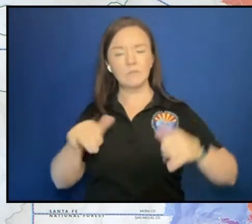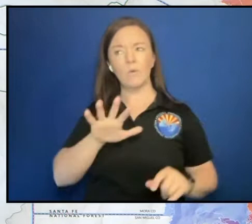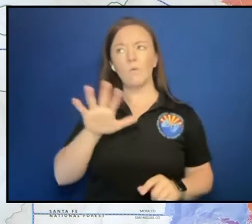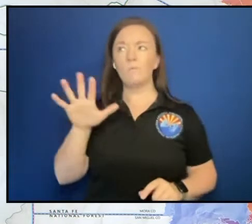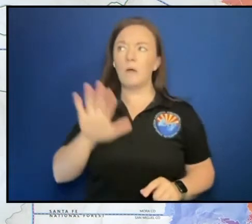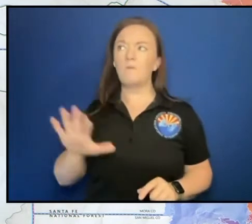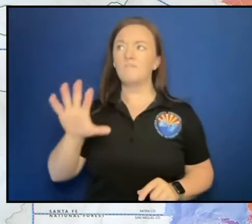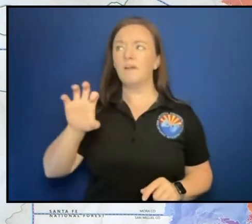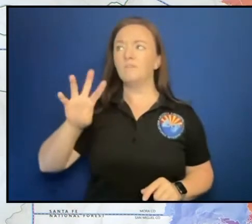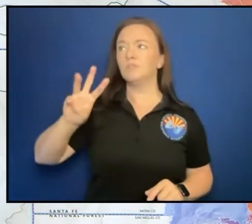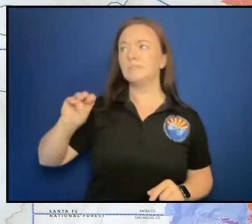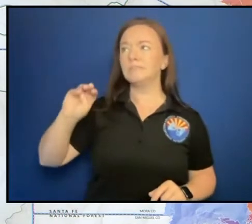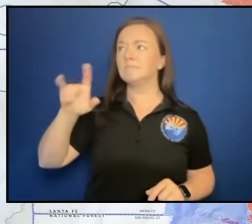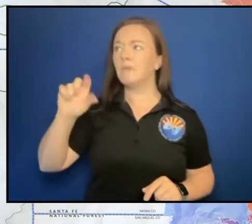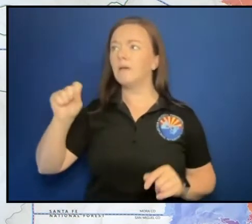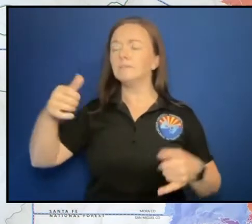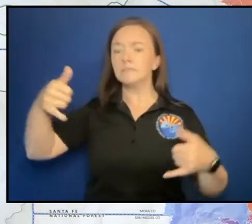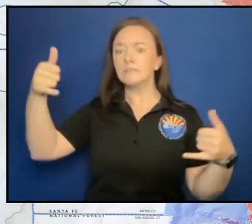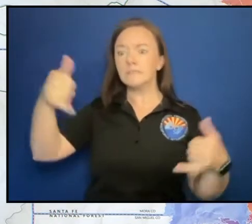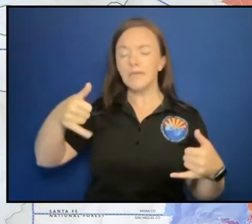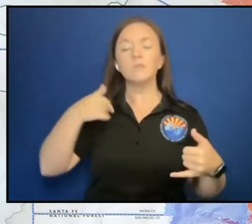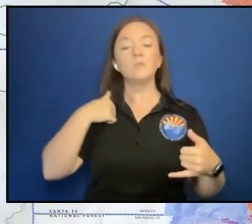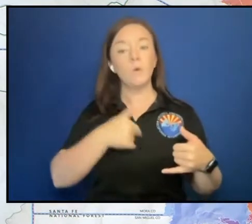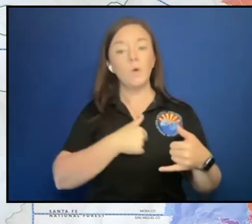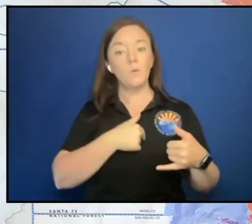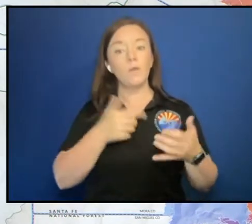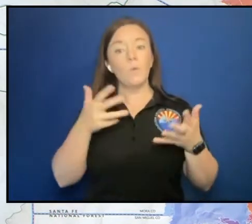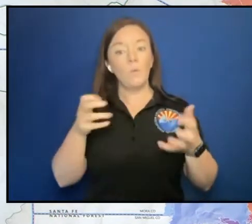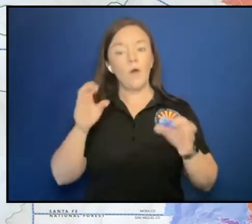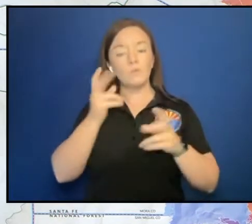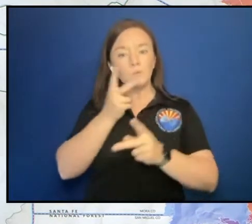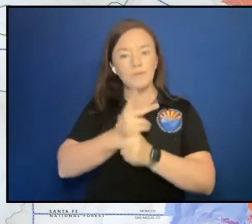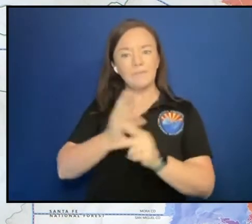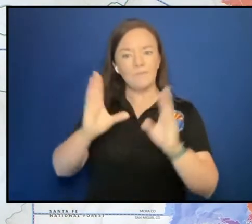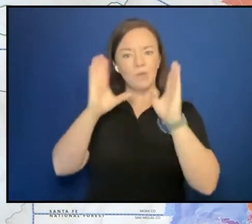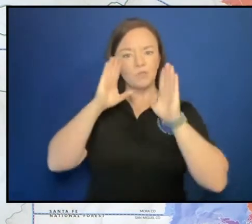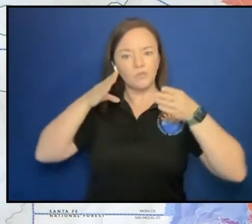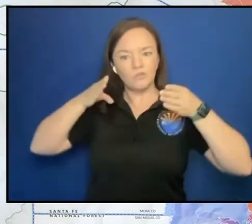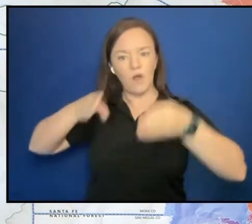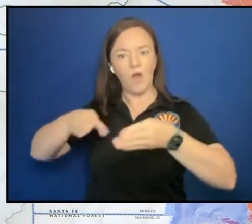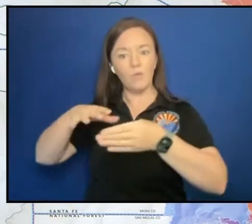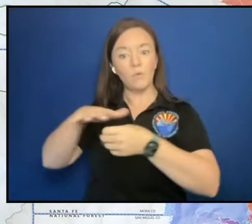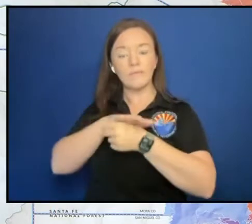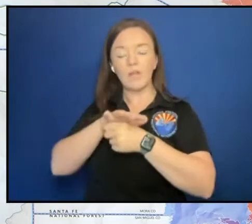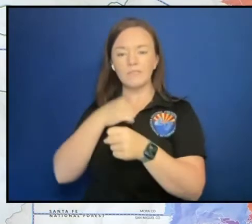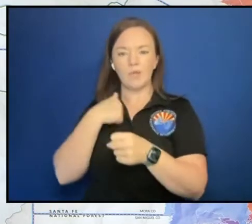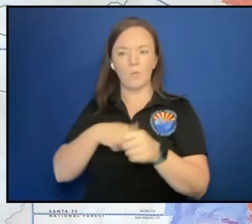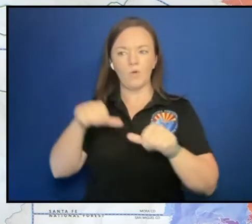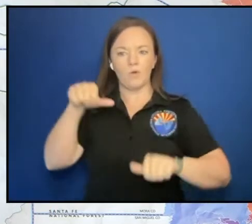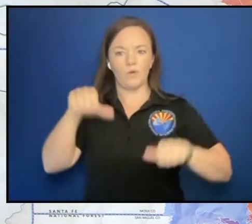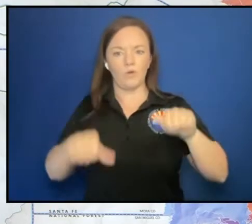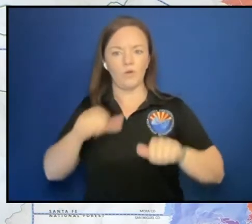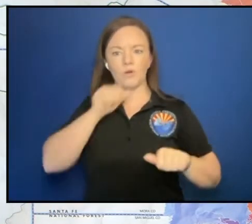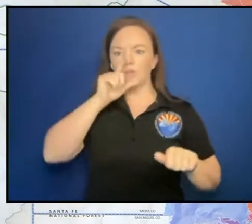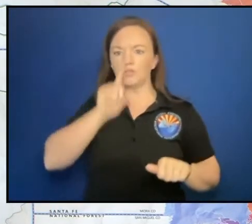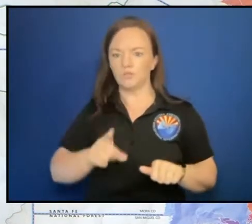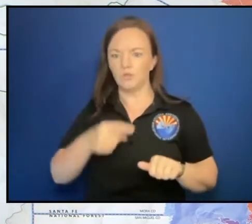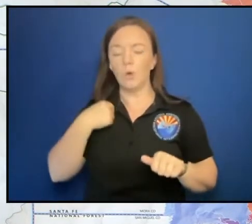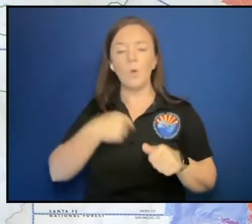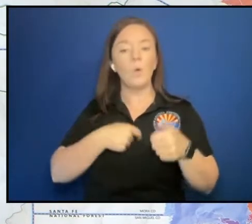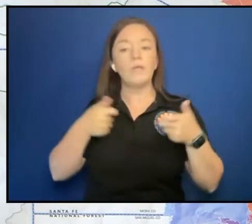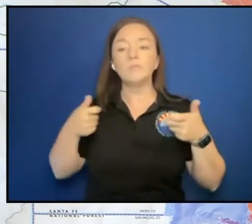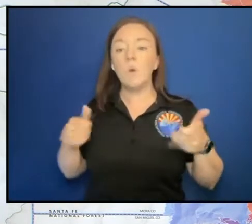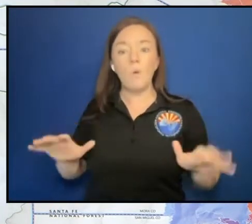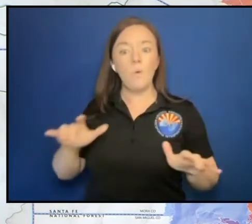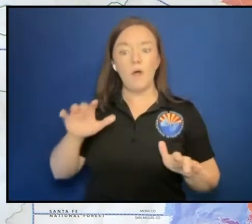contained. So we want to draw their attention to the parts that we're uncertain about. We don't want to make it look like the other 560